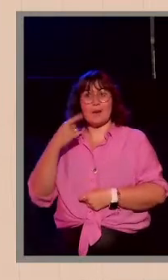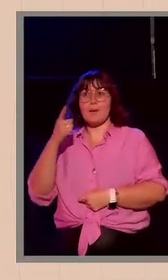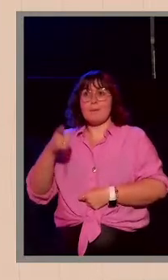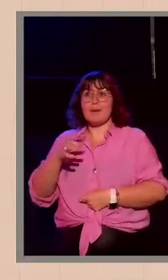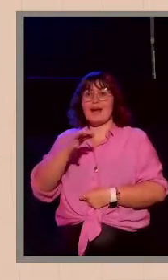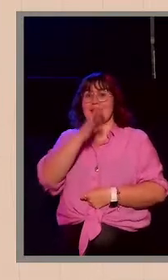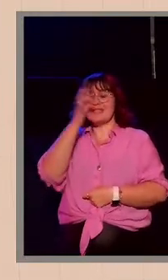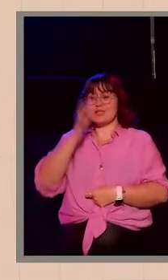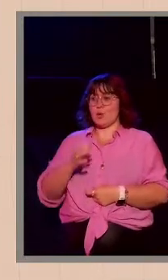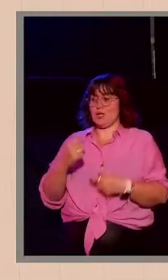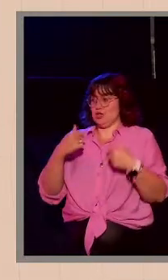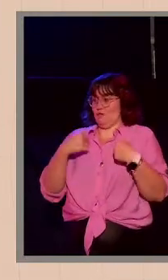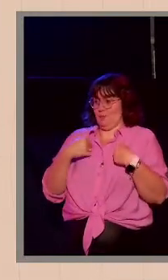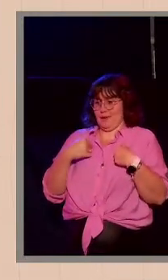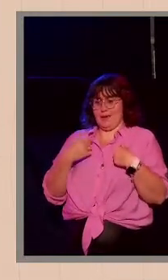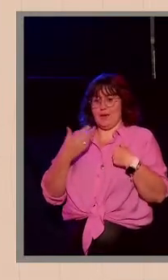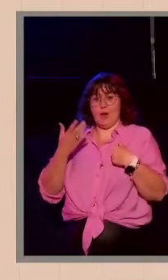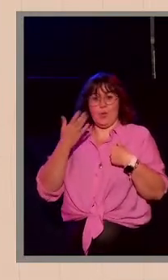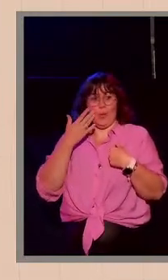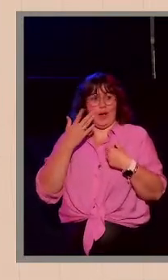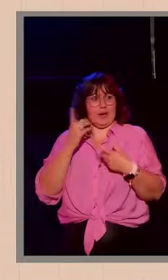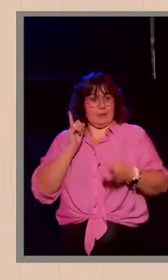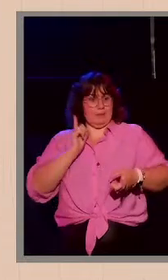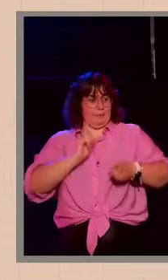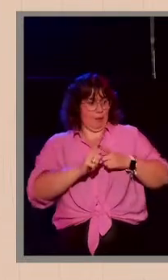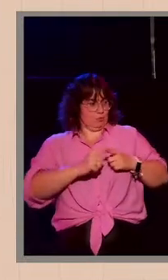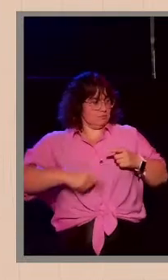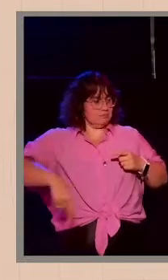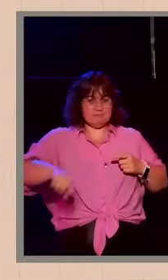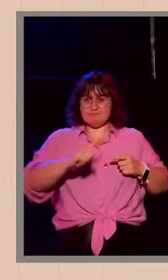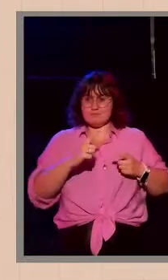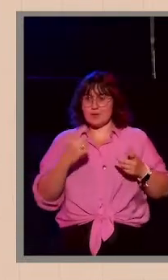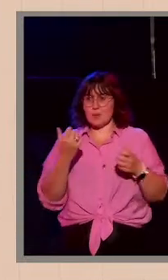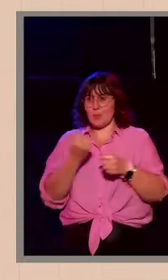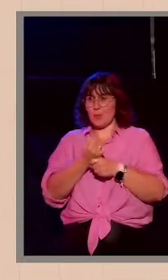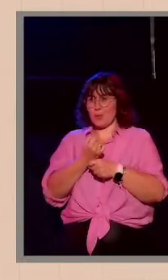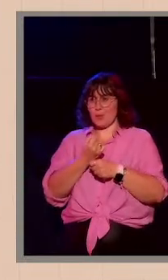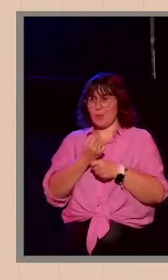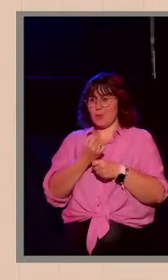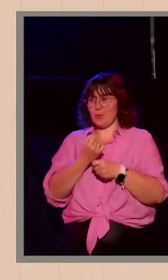for me when we're mostly kind of